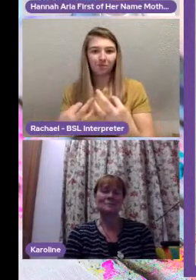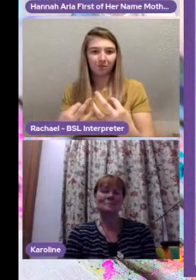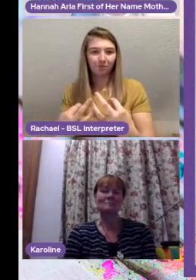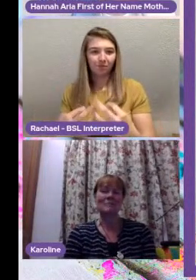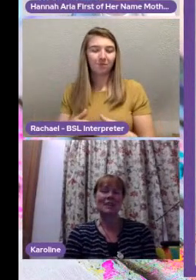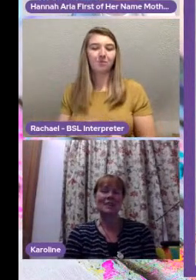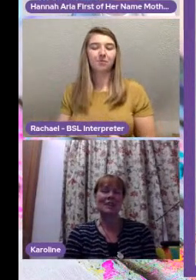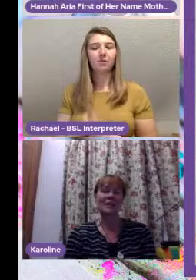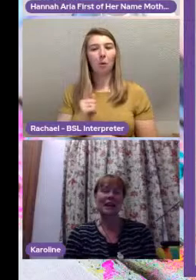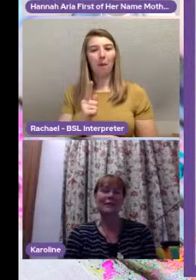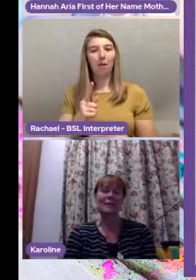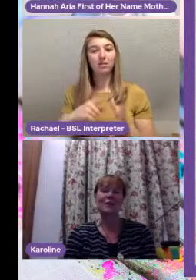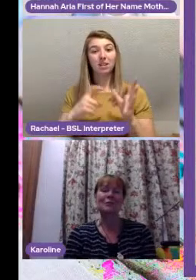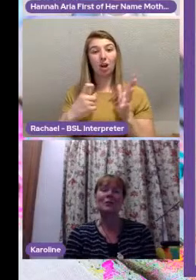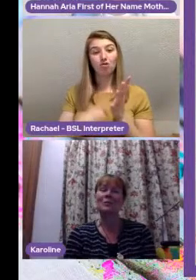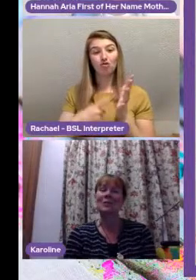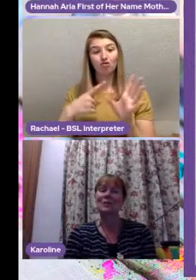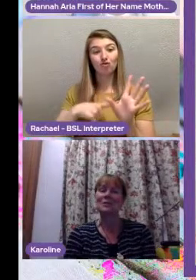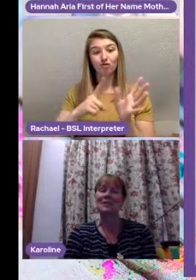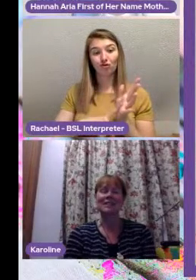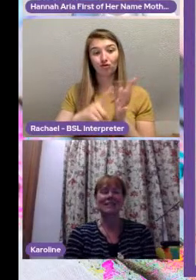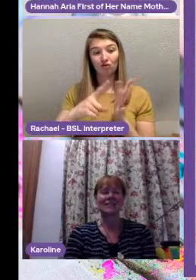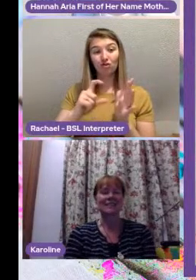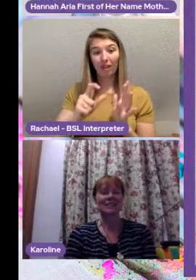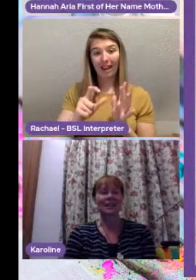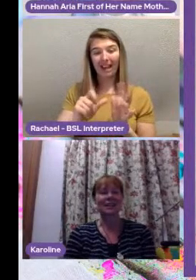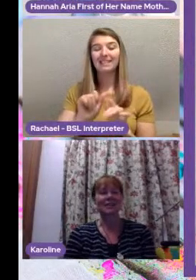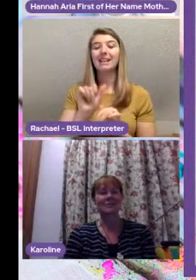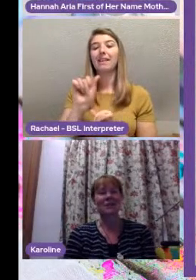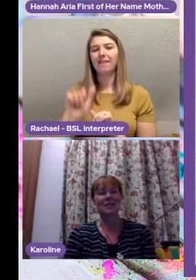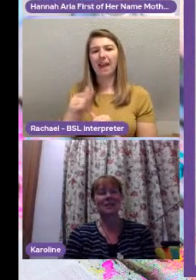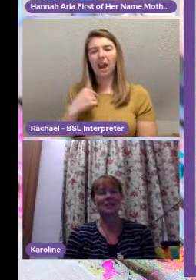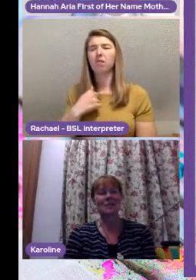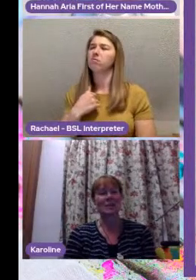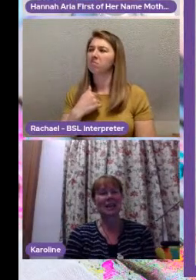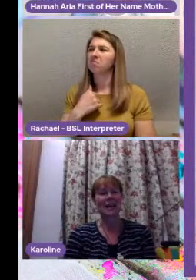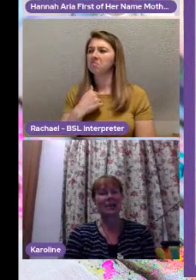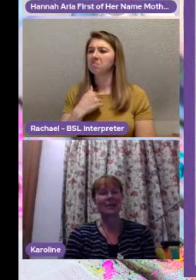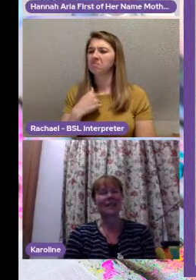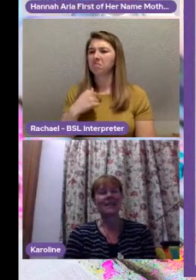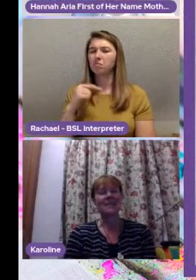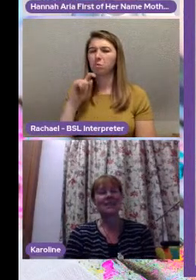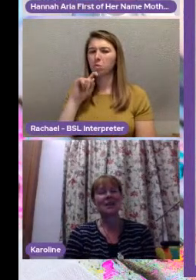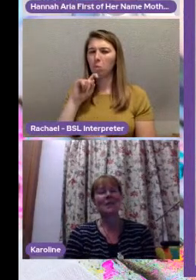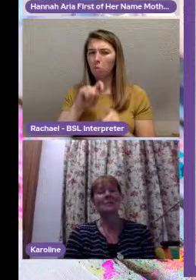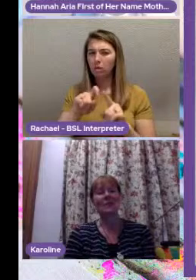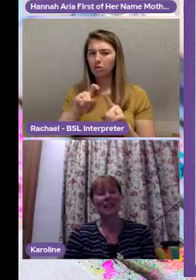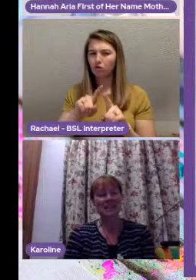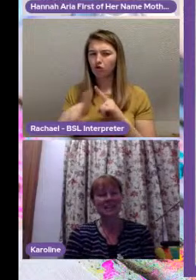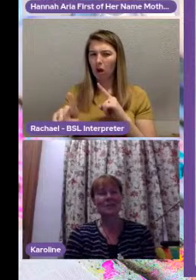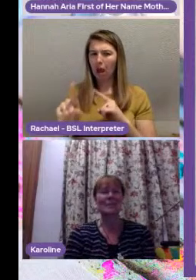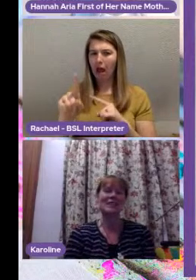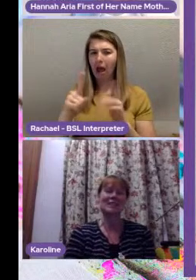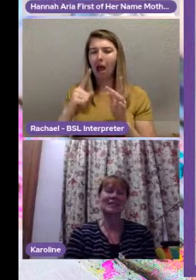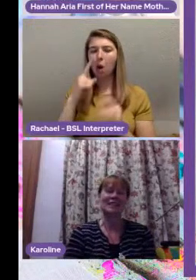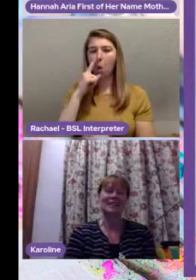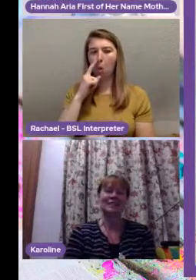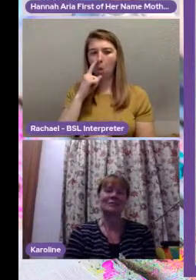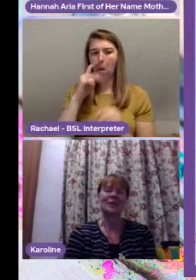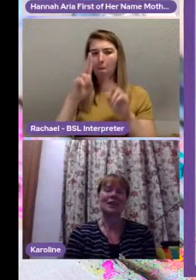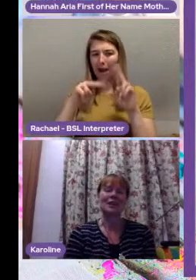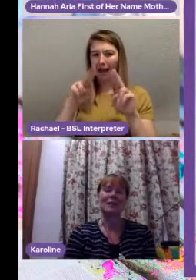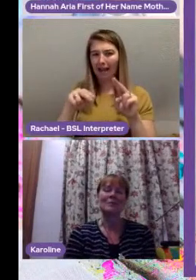thought, I think I'll have a go with oils because luckily the works is open now. So my next two